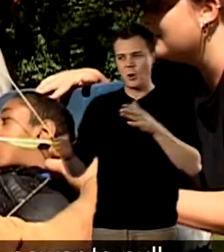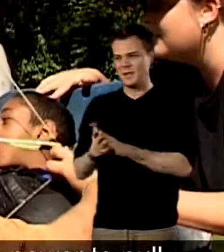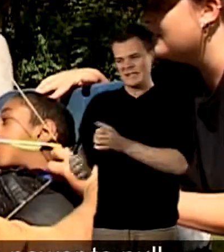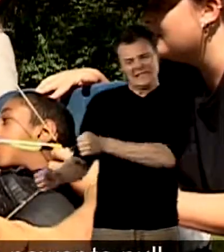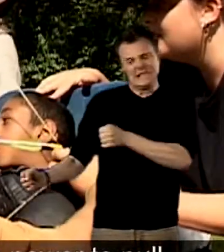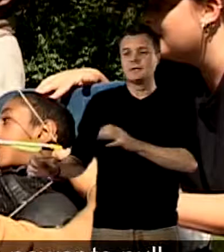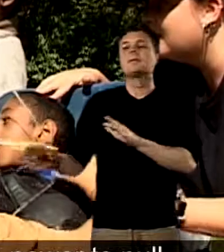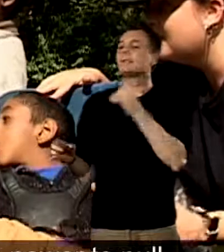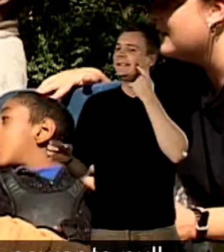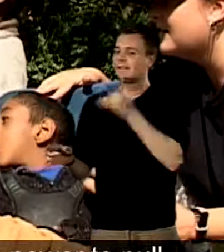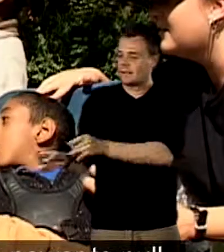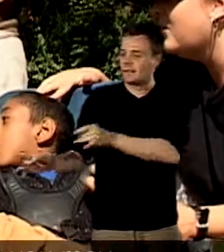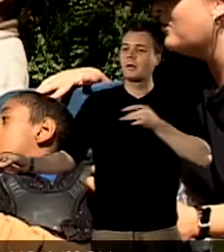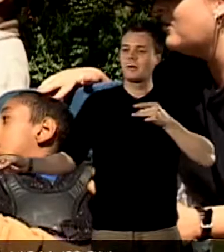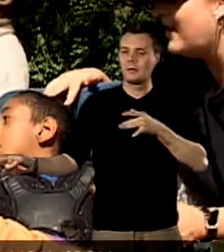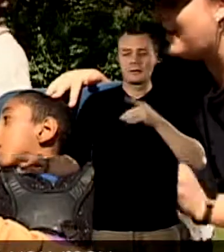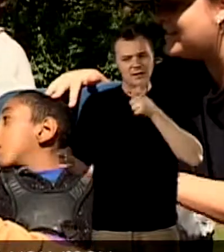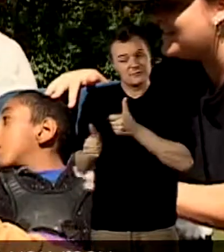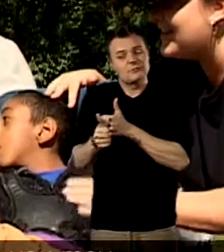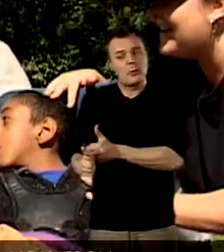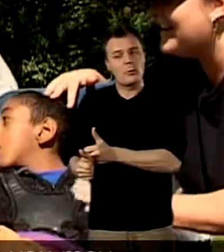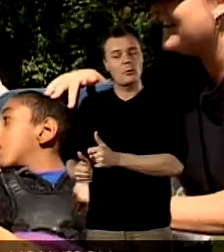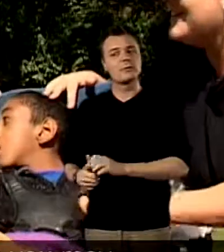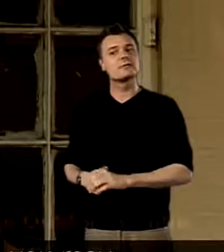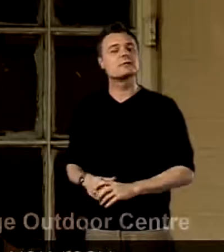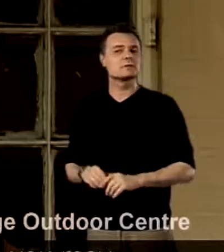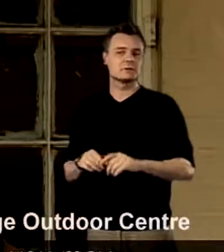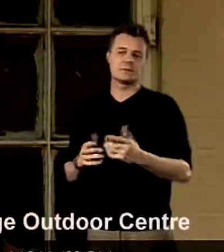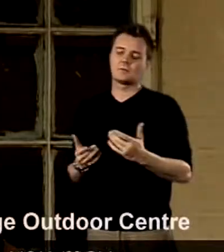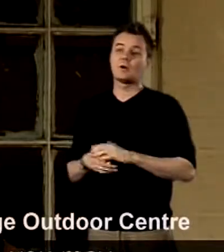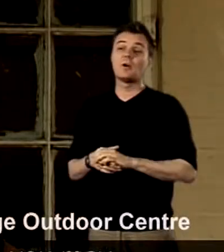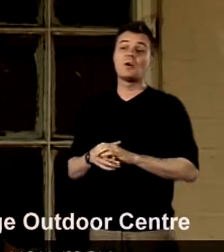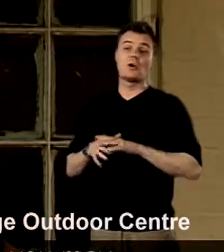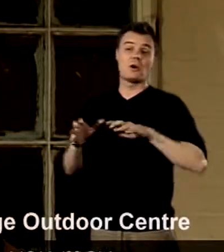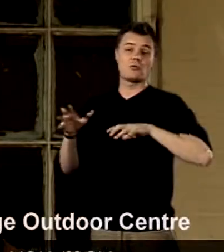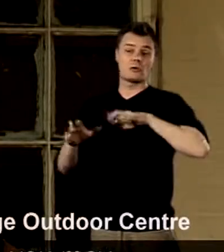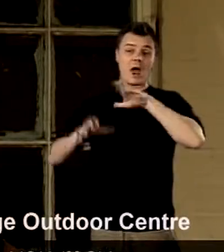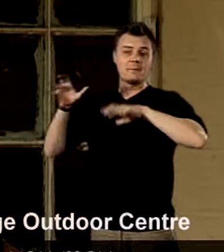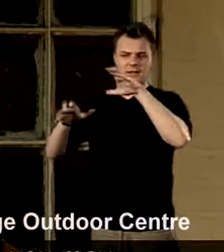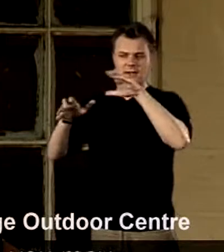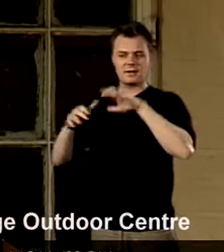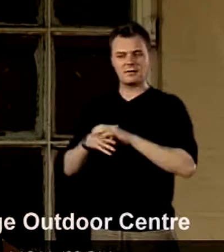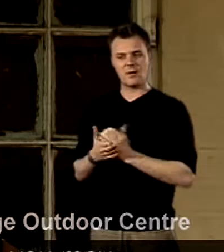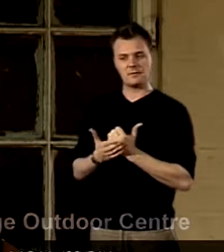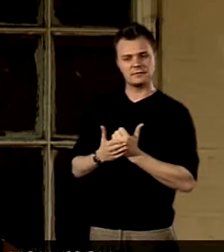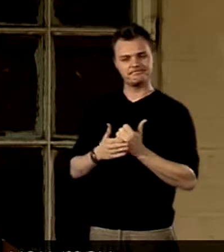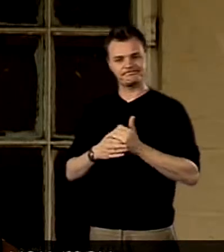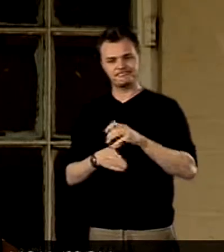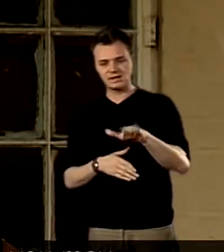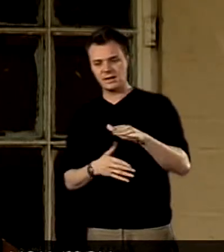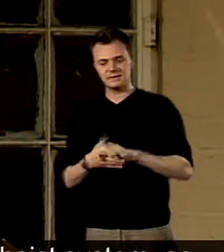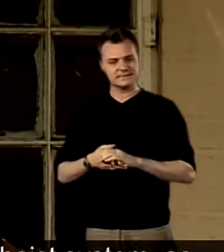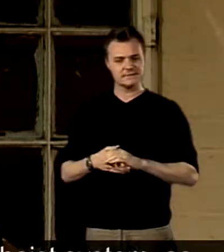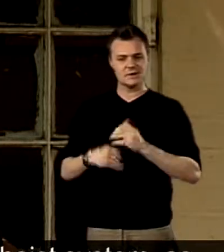back, but you can support them on that as well. With rock climbing, often you may have children who, have very